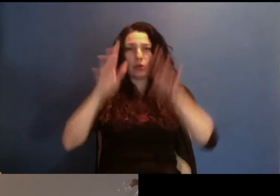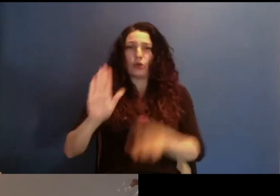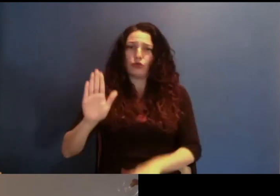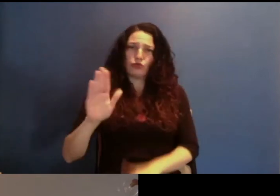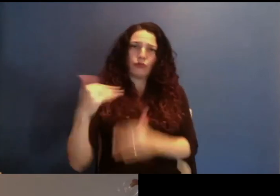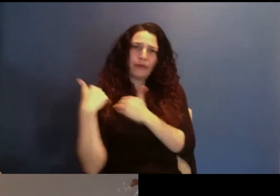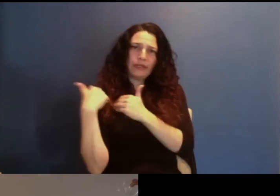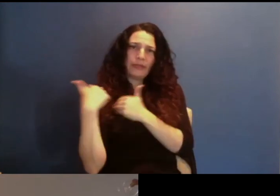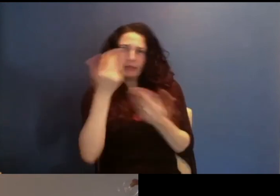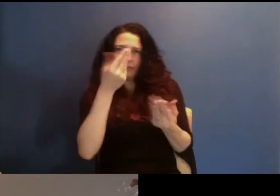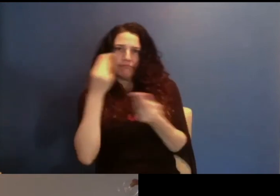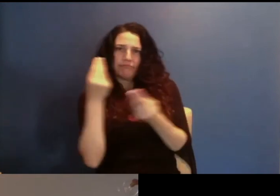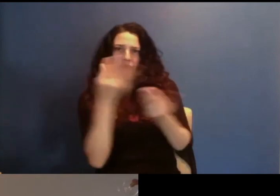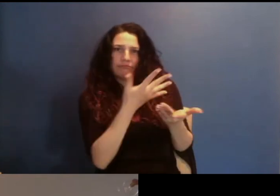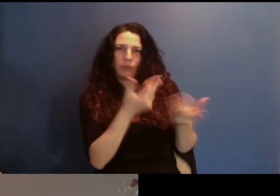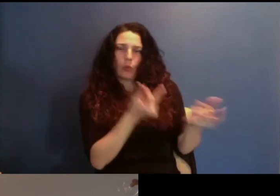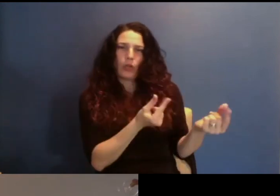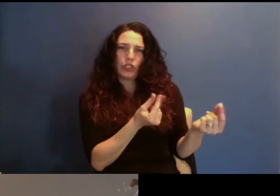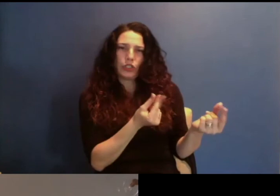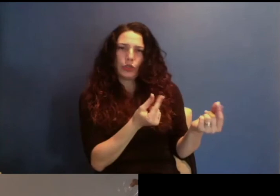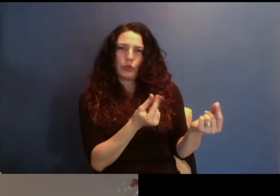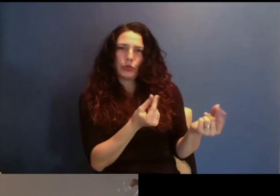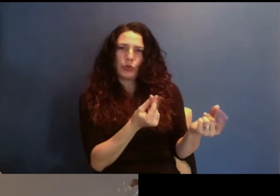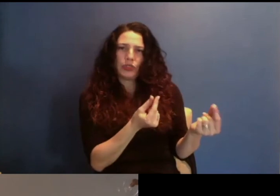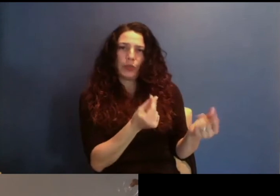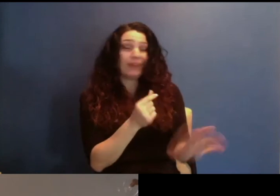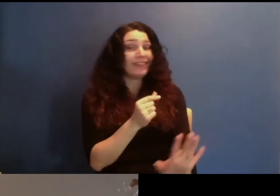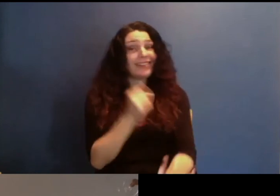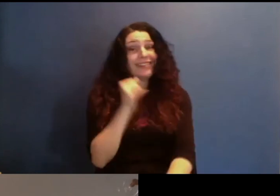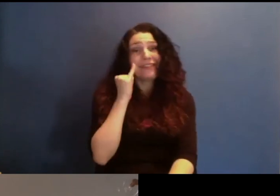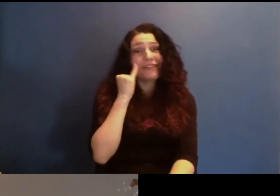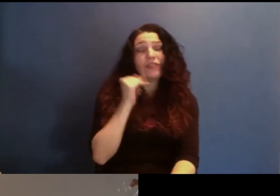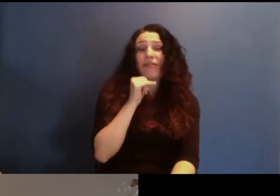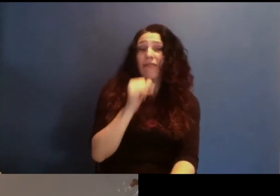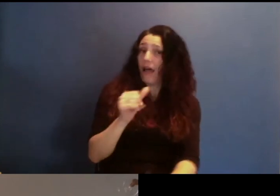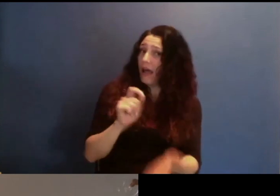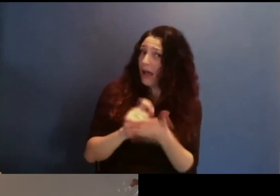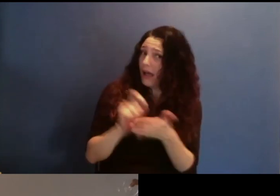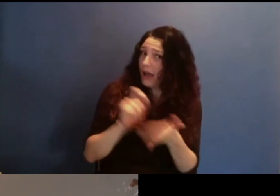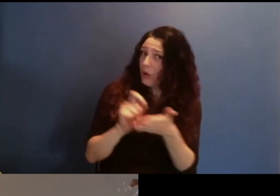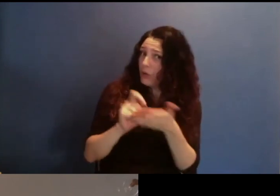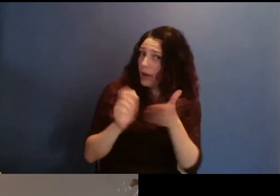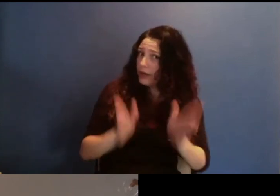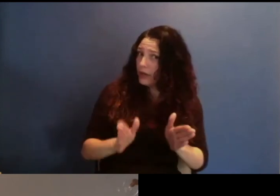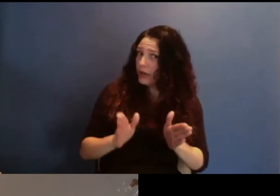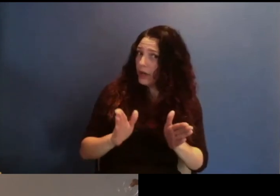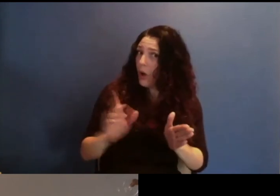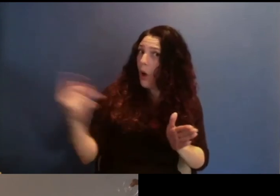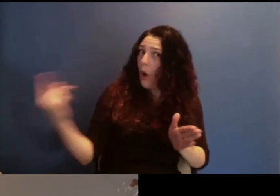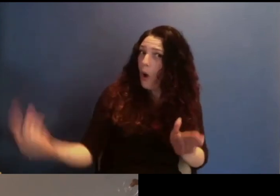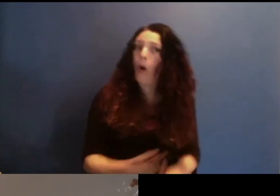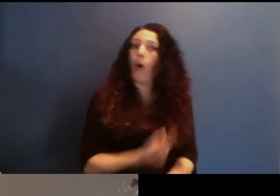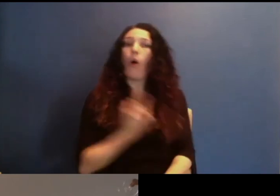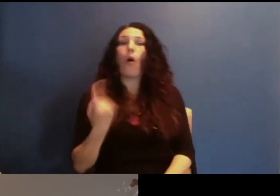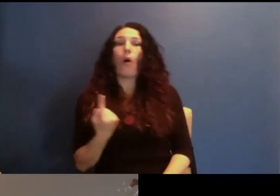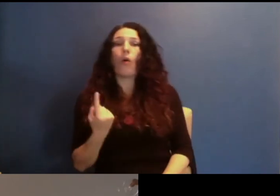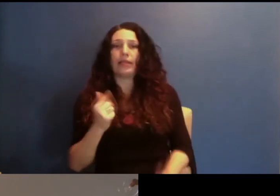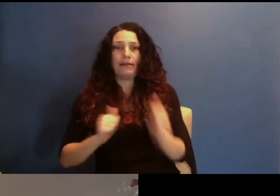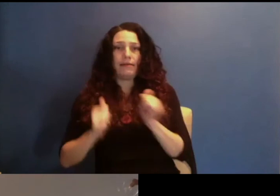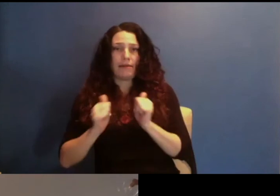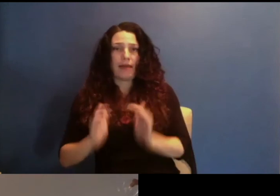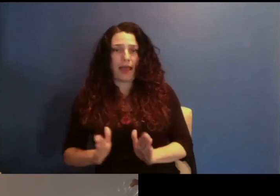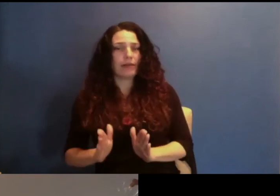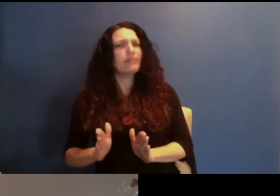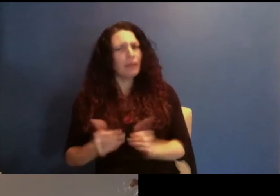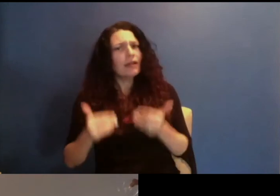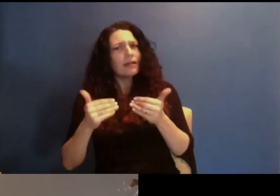do. You know what I mean? However, if you're not a writer and you're just an actor, you know, I would just audition, and if you had an agent,